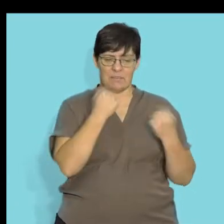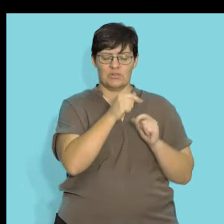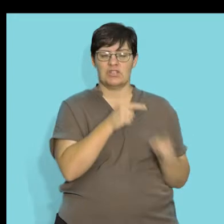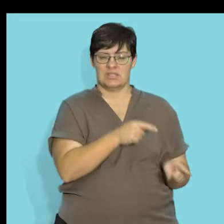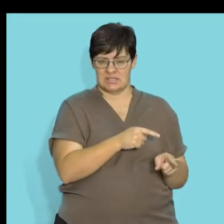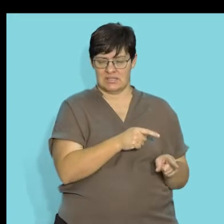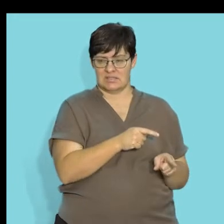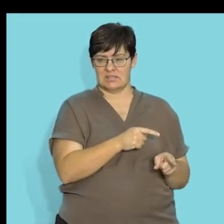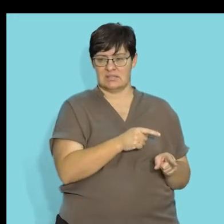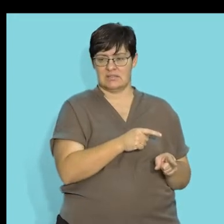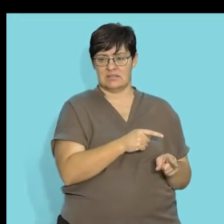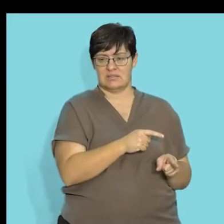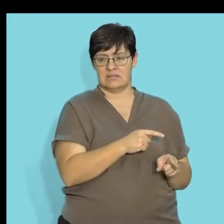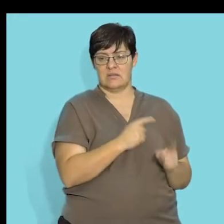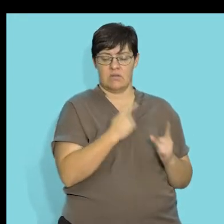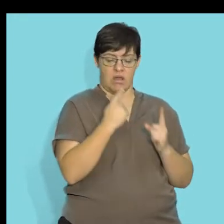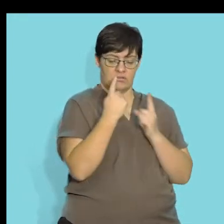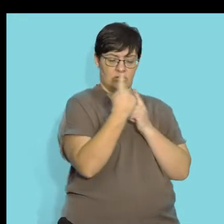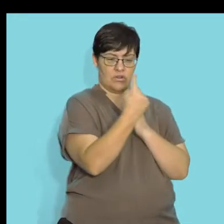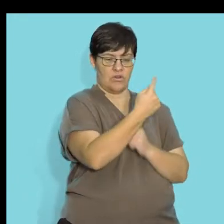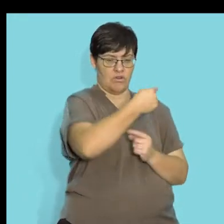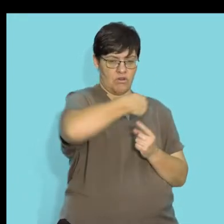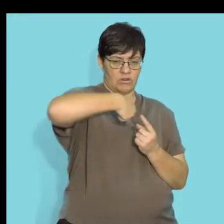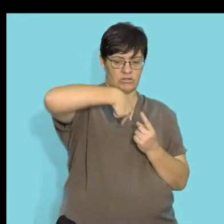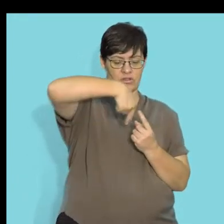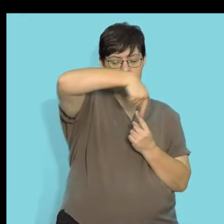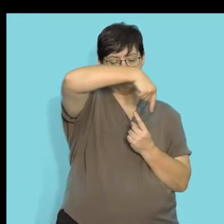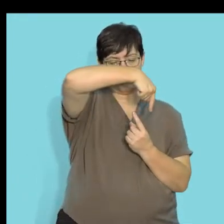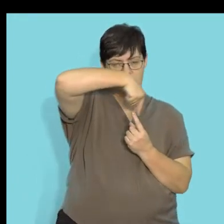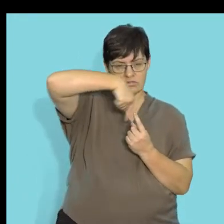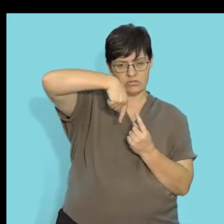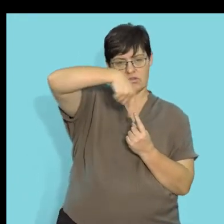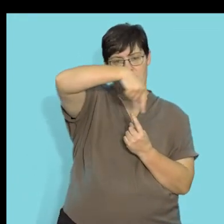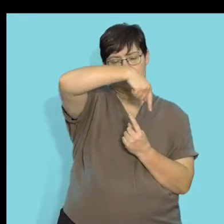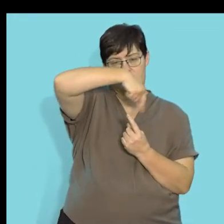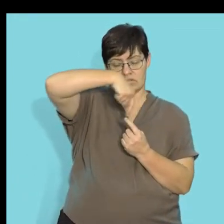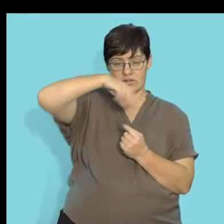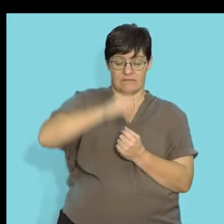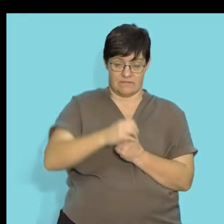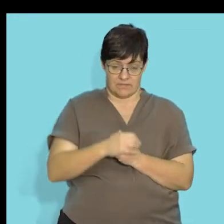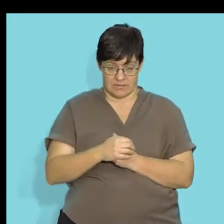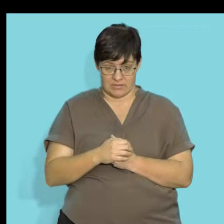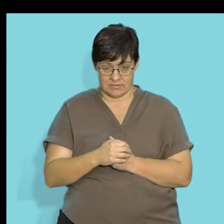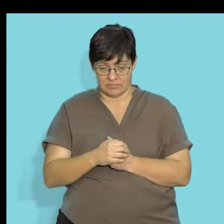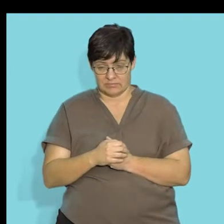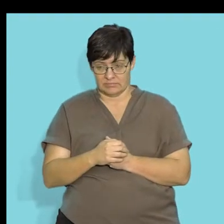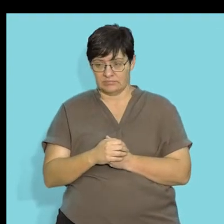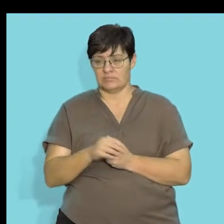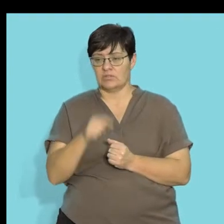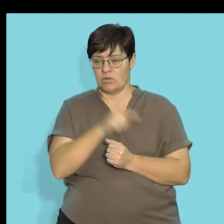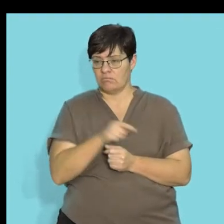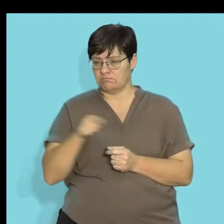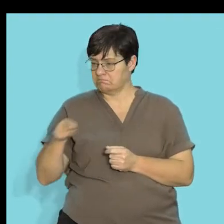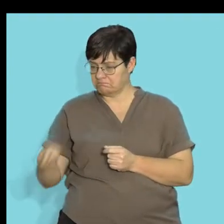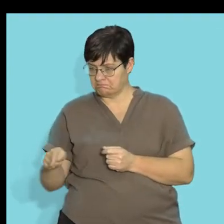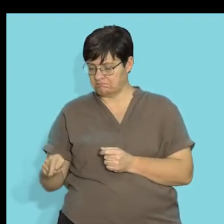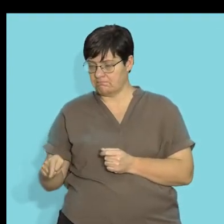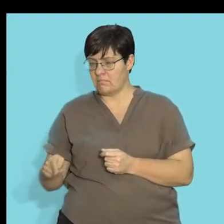that allows for this to constantly rotate or turn. In this experiment, the clinostat